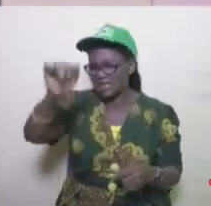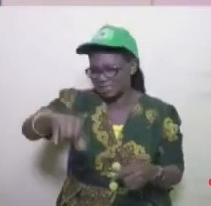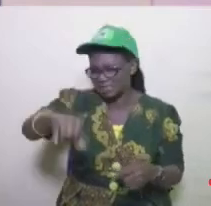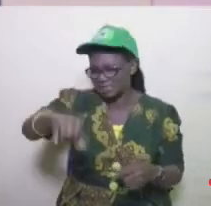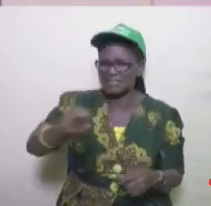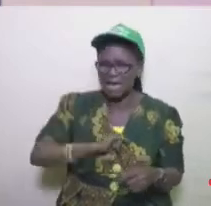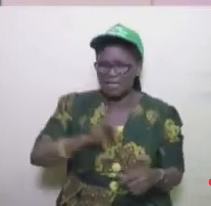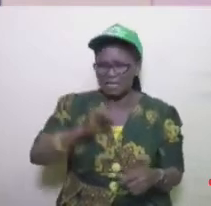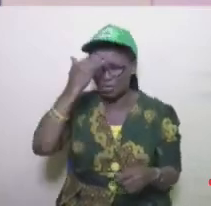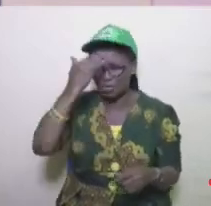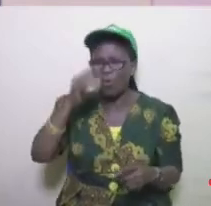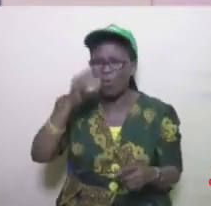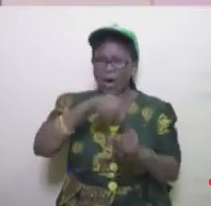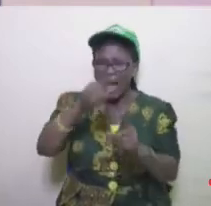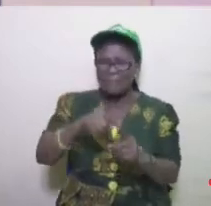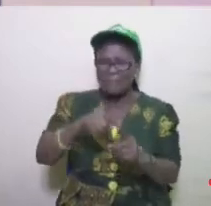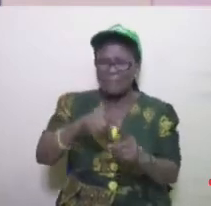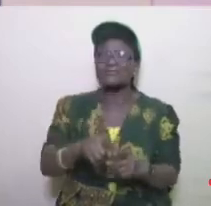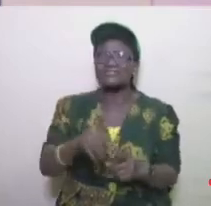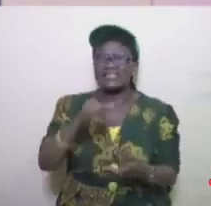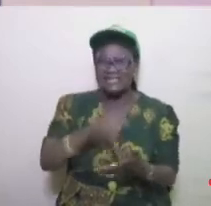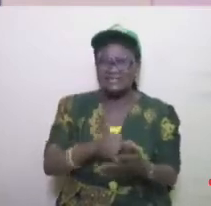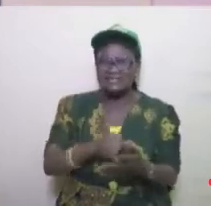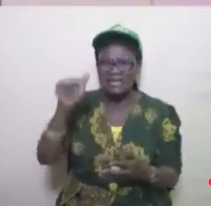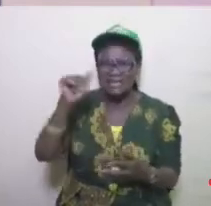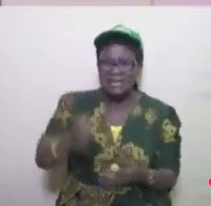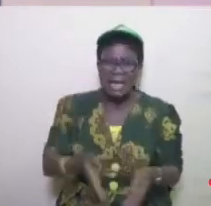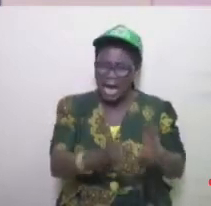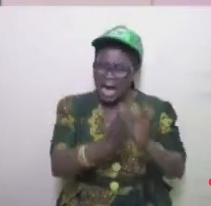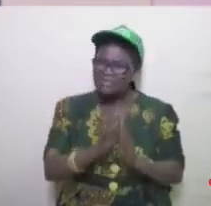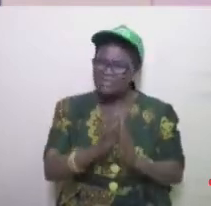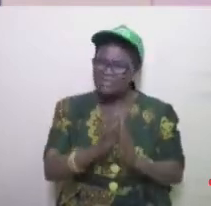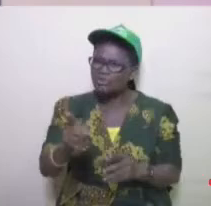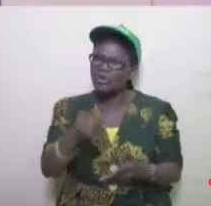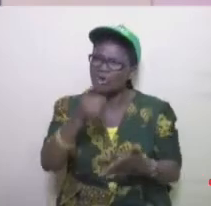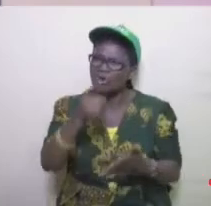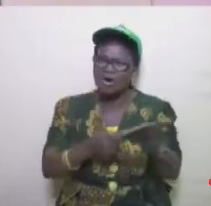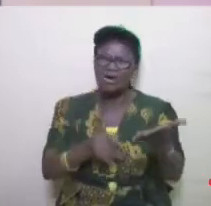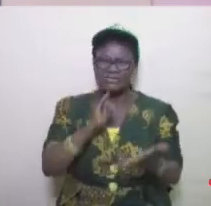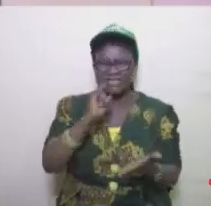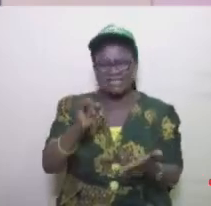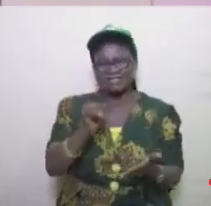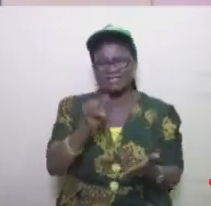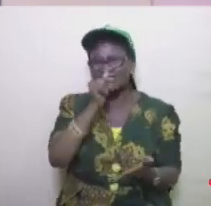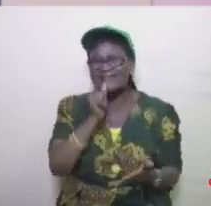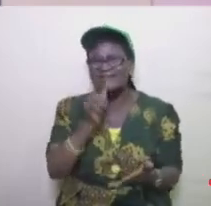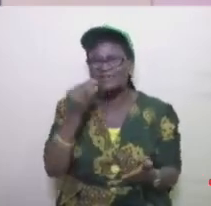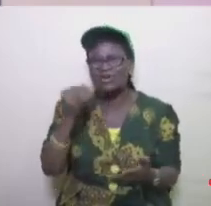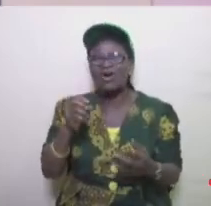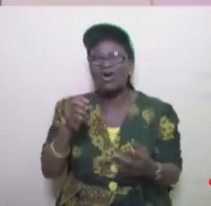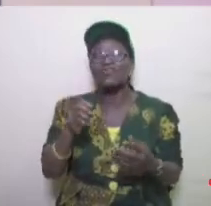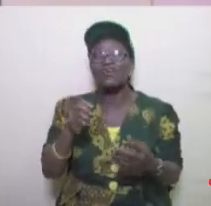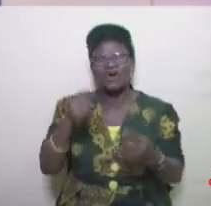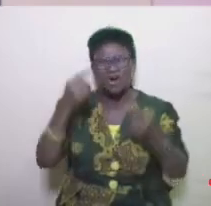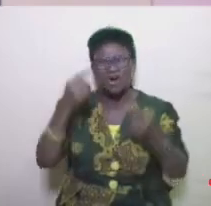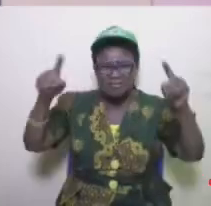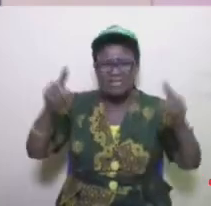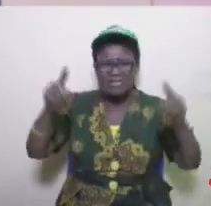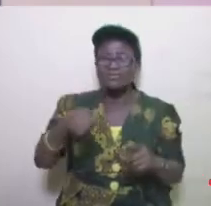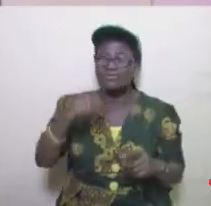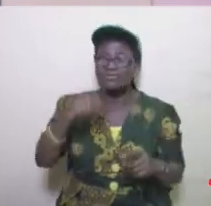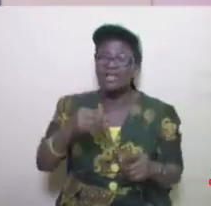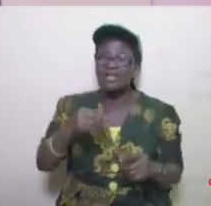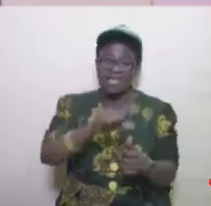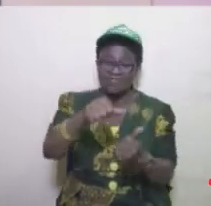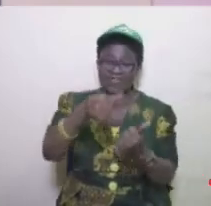say to you, they will ask you, "What is the secret of success?" You say fellowship, you say favor with God,